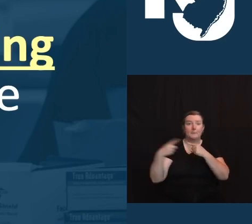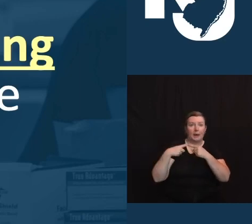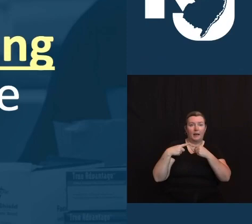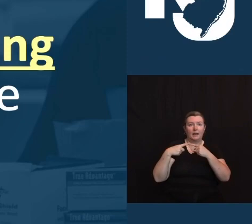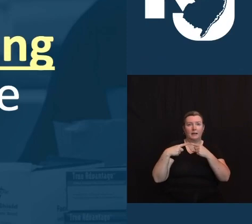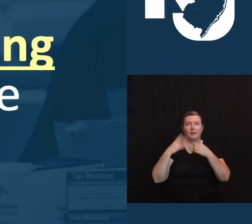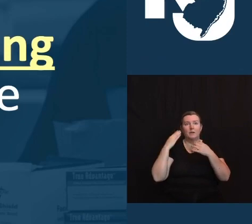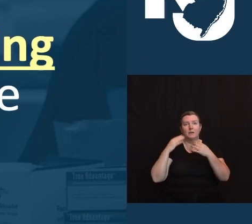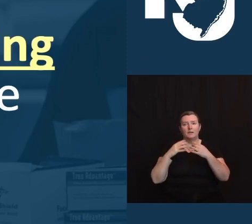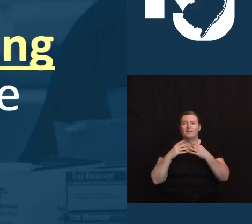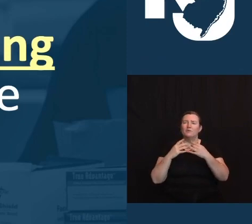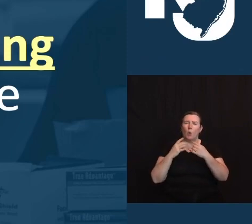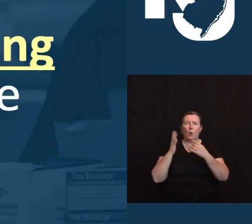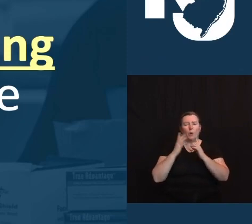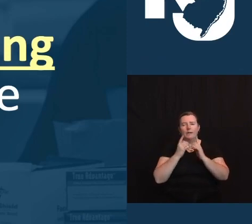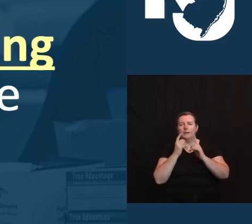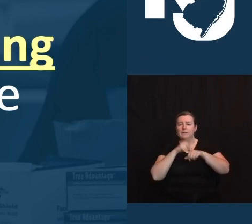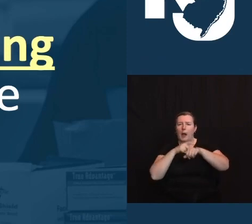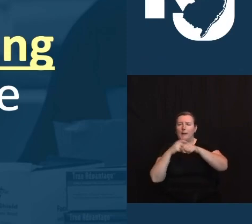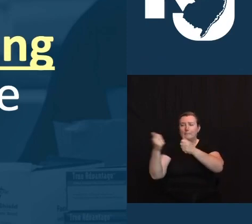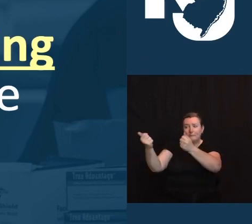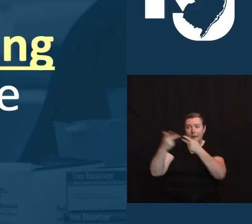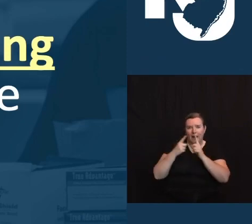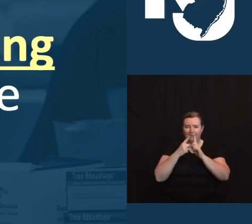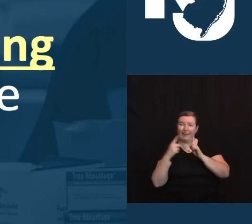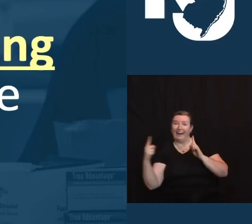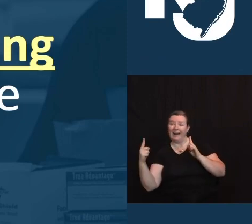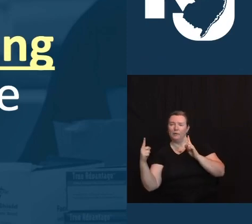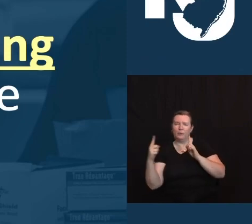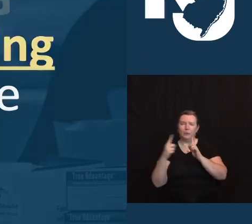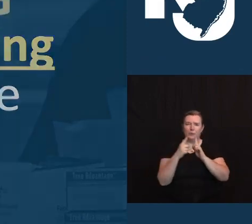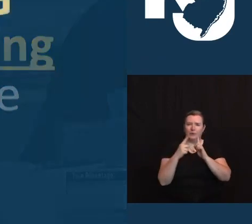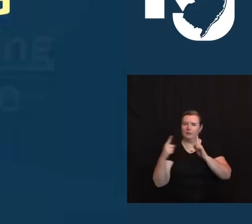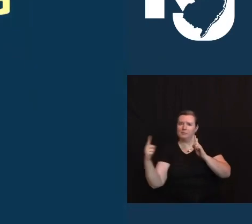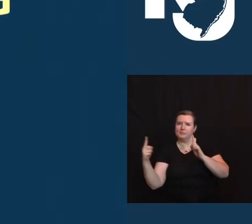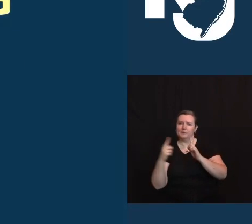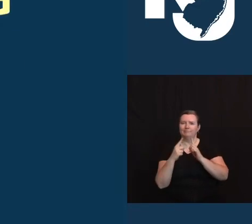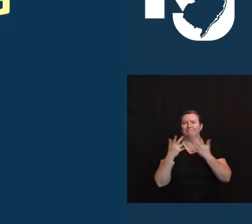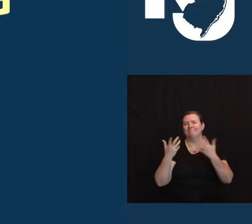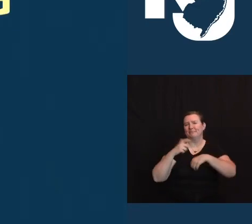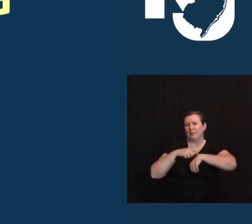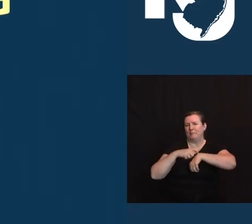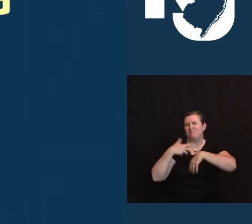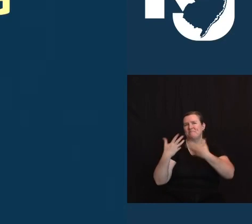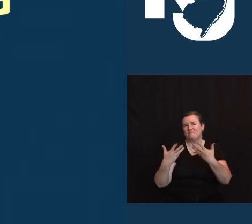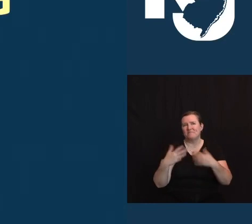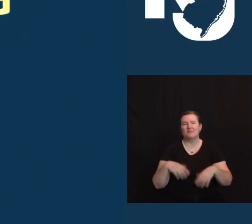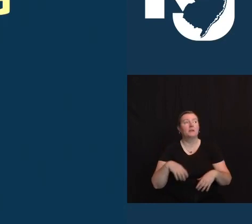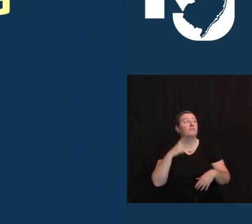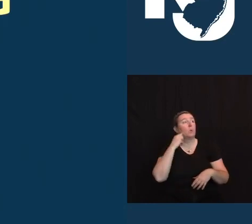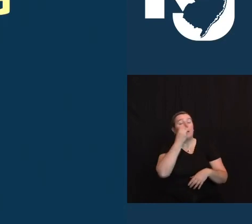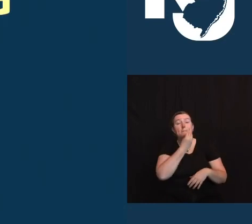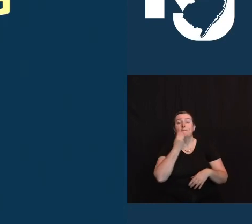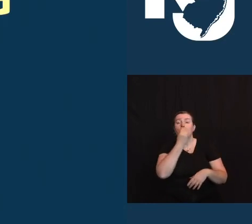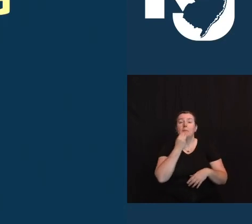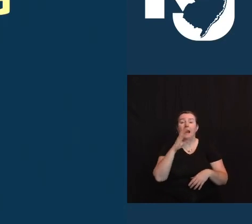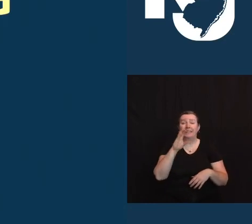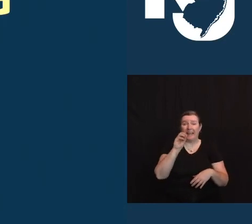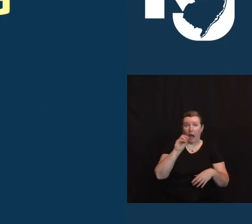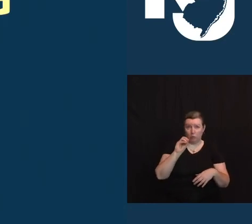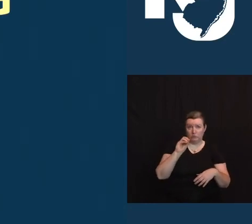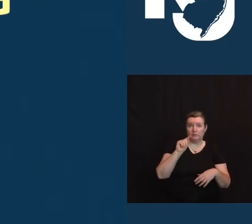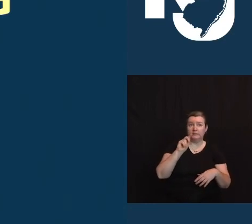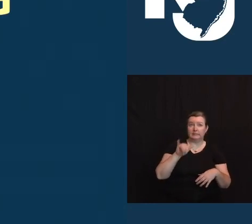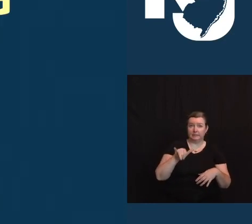first in the nation on that front. So speaking of testing, and in Monmouth County, officials have partnered with the Grunin